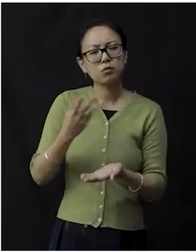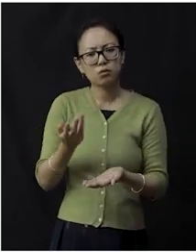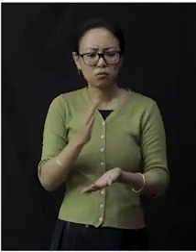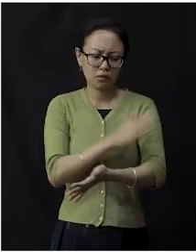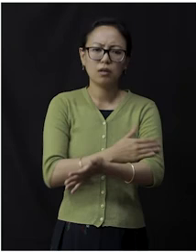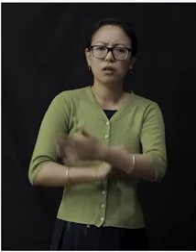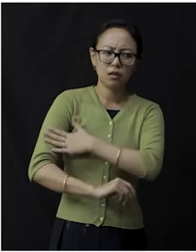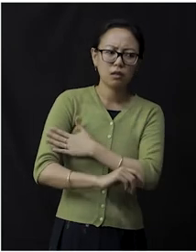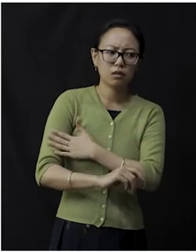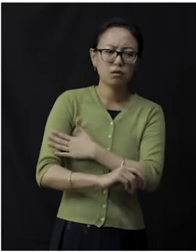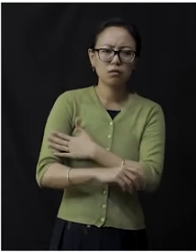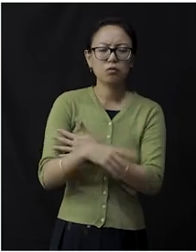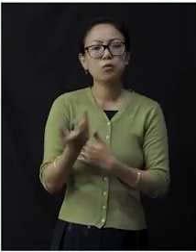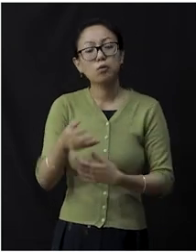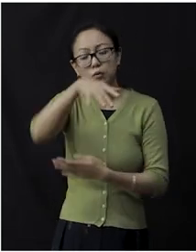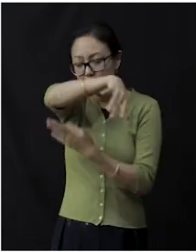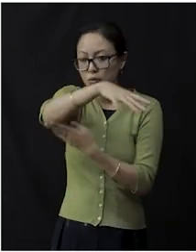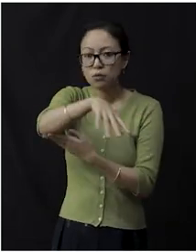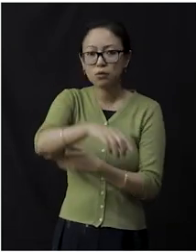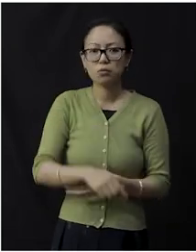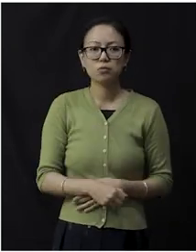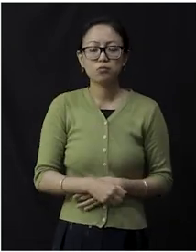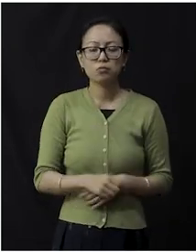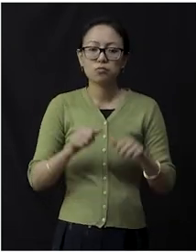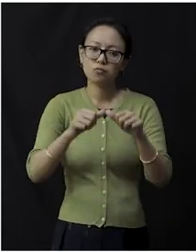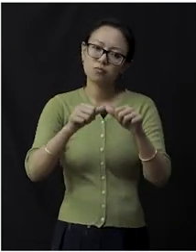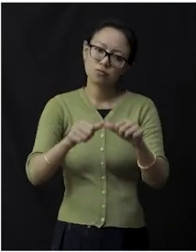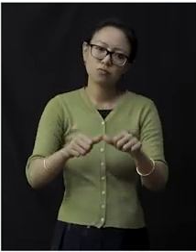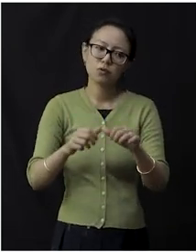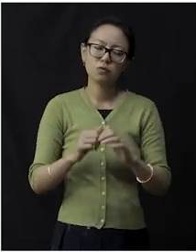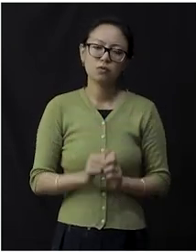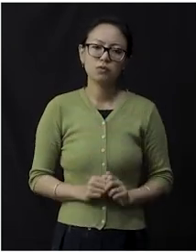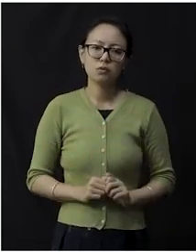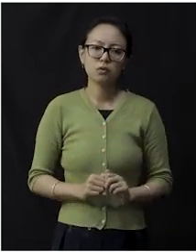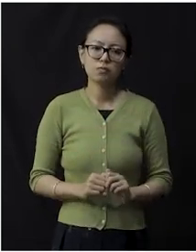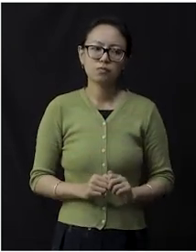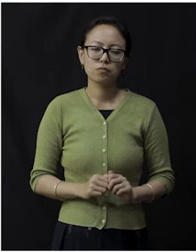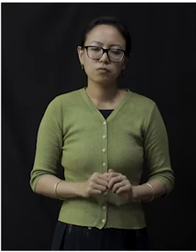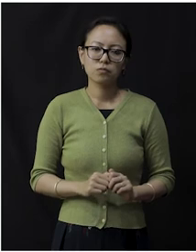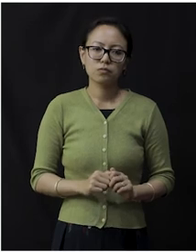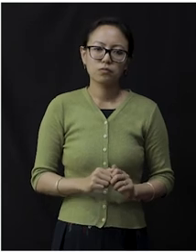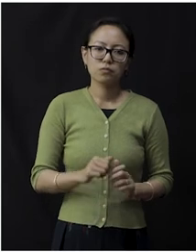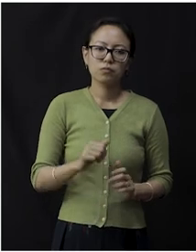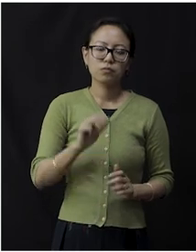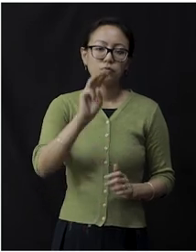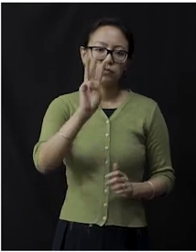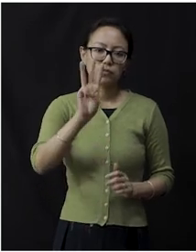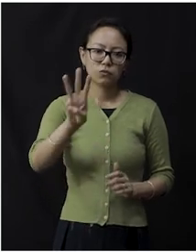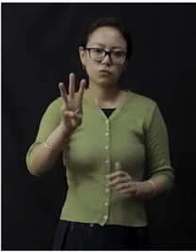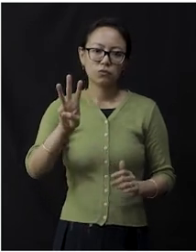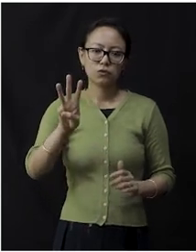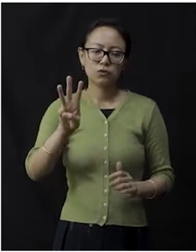tail also, nose. So remember, when you have choices, always remember